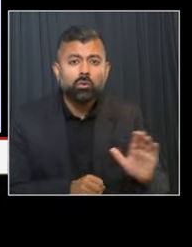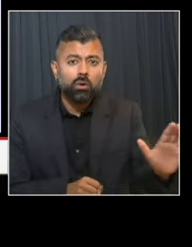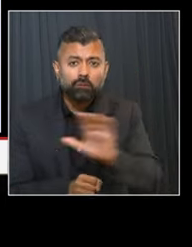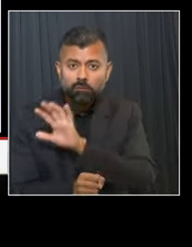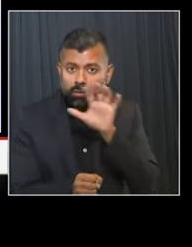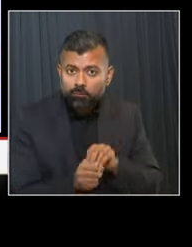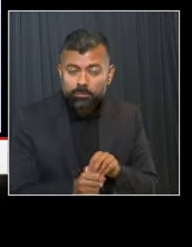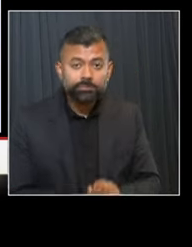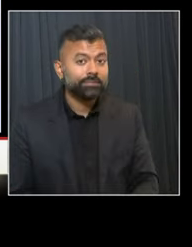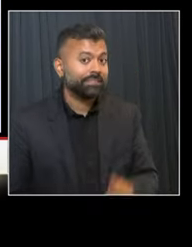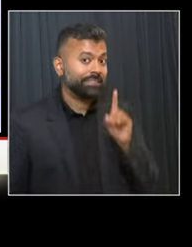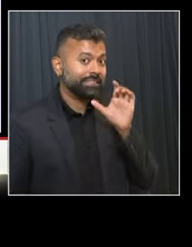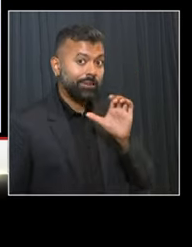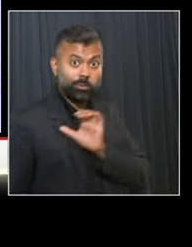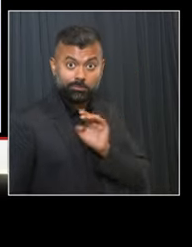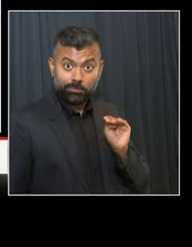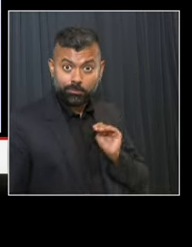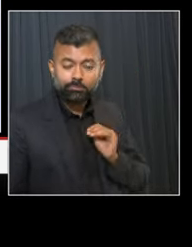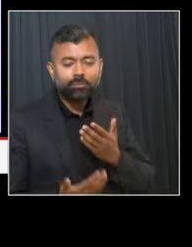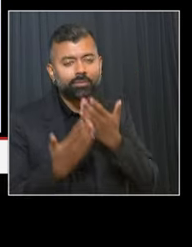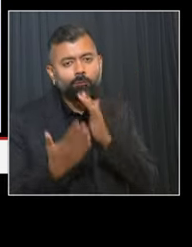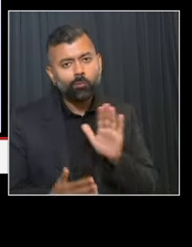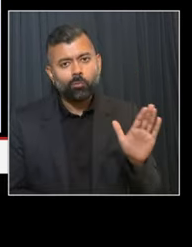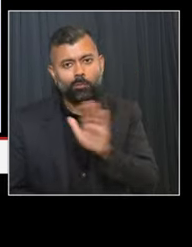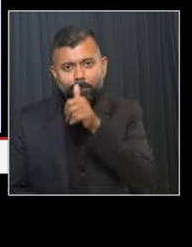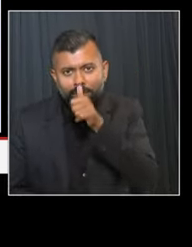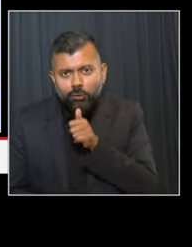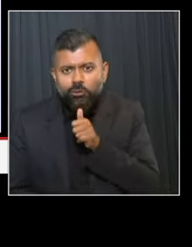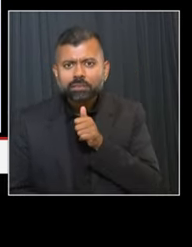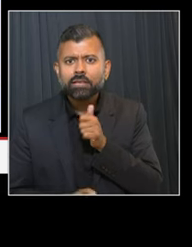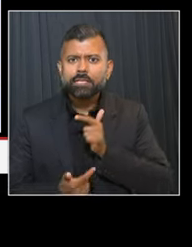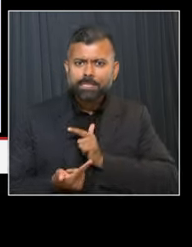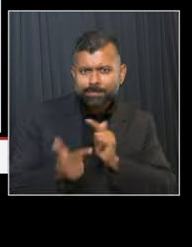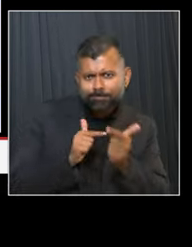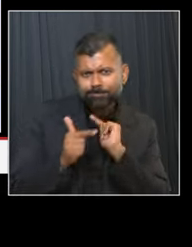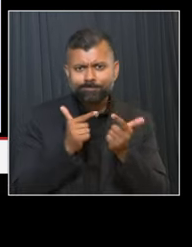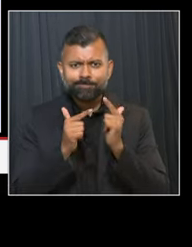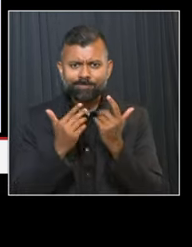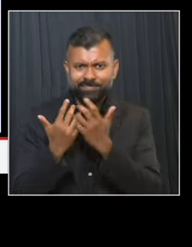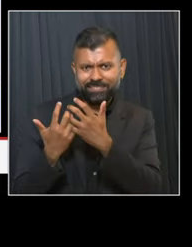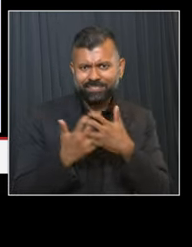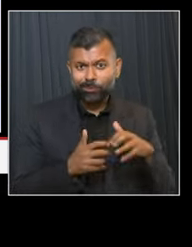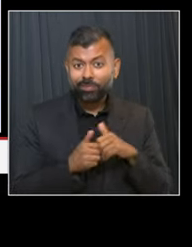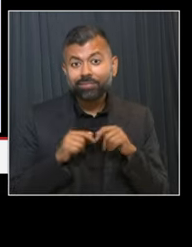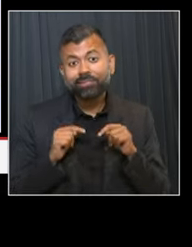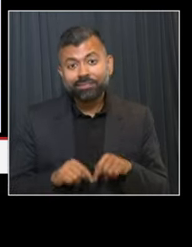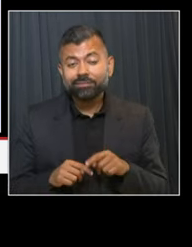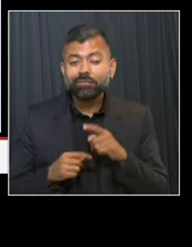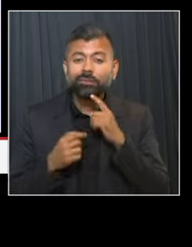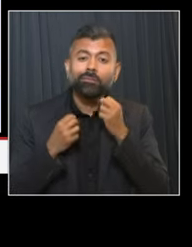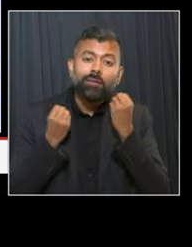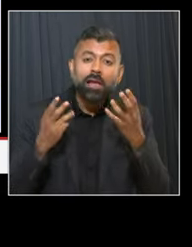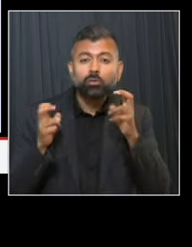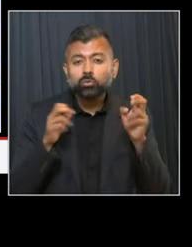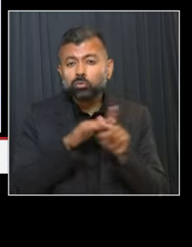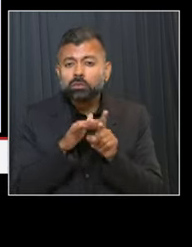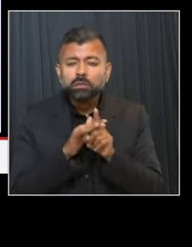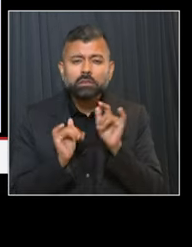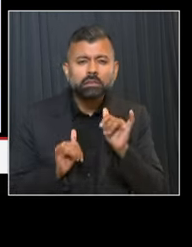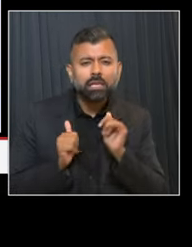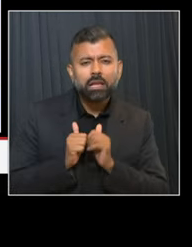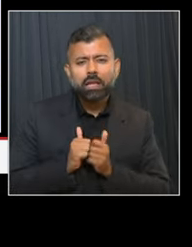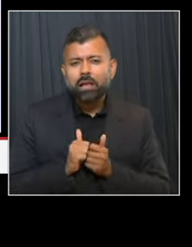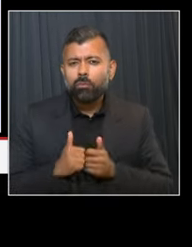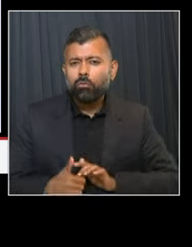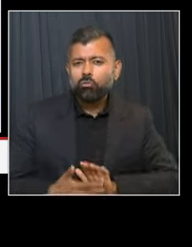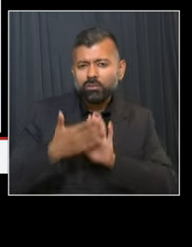patience. We had some unprecedented things to work through, and I'm proud of the resolutions that we